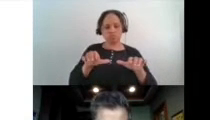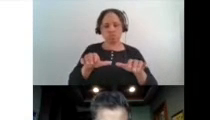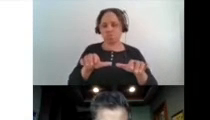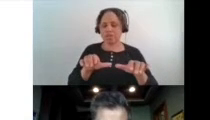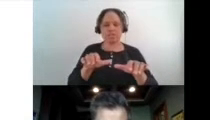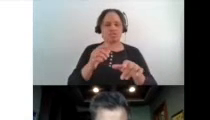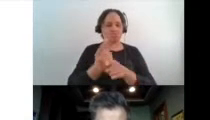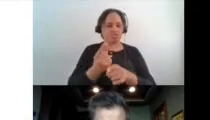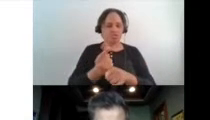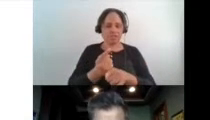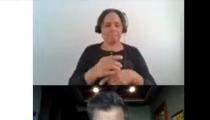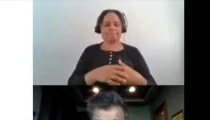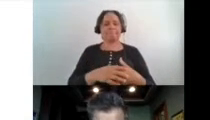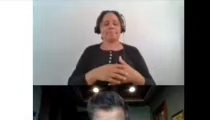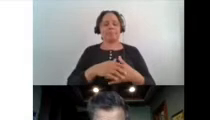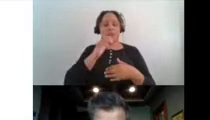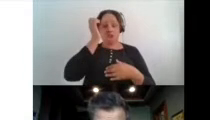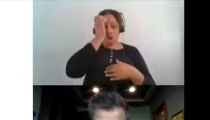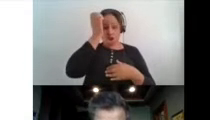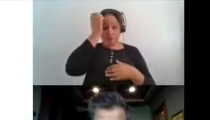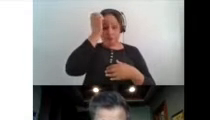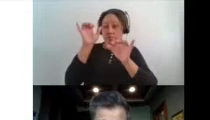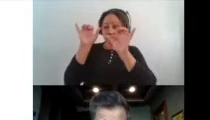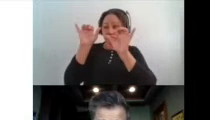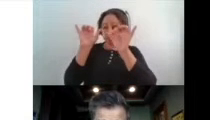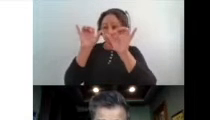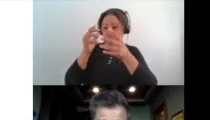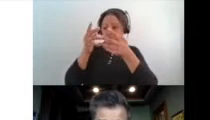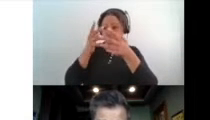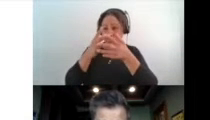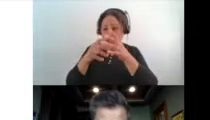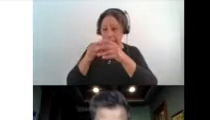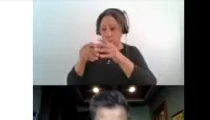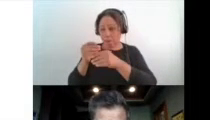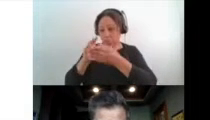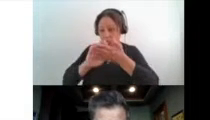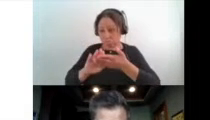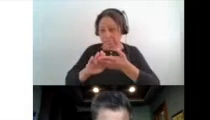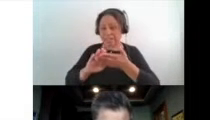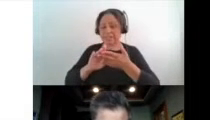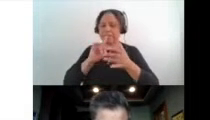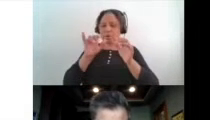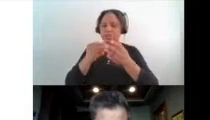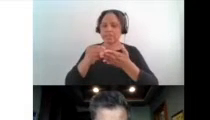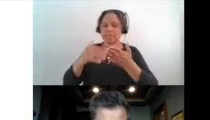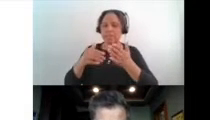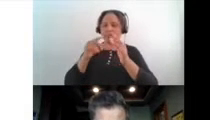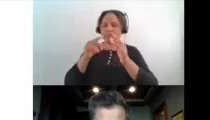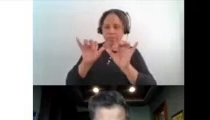So garbage, turns out, is very expensive to measure. And what we do is we use a marker that is about the same electrical charge